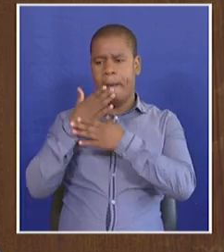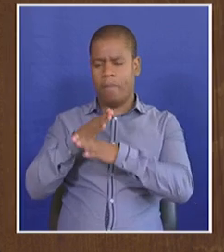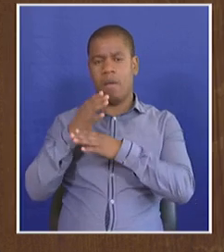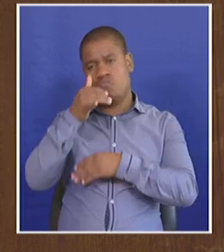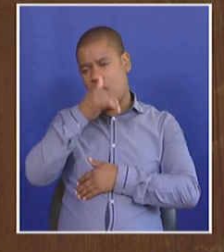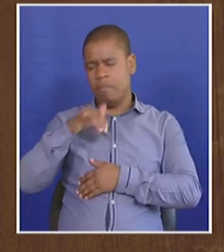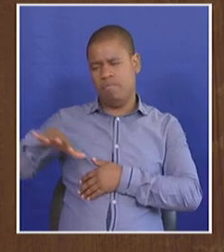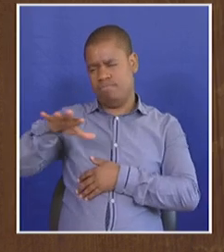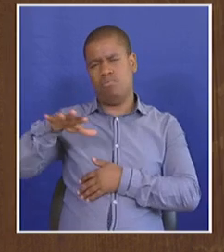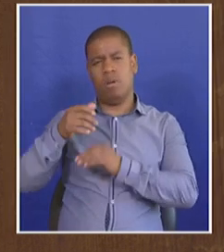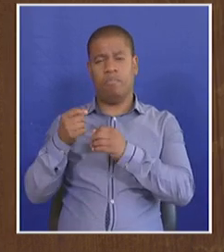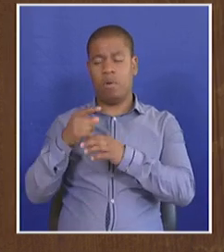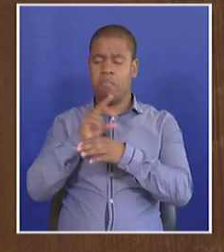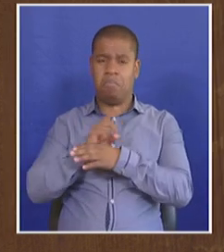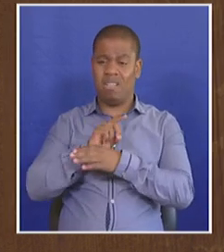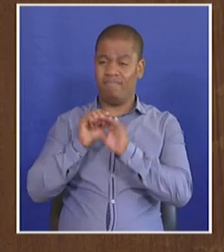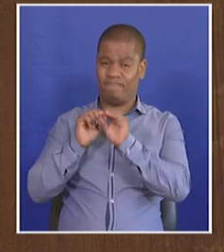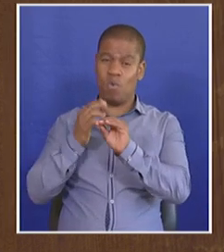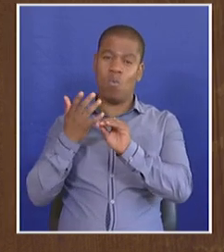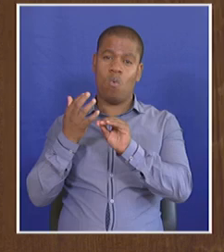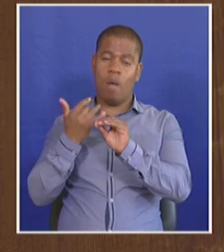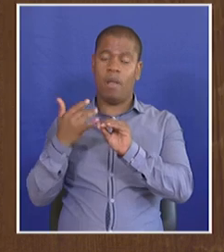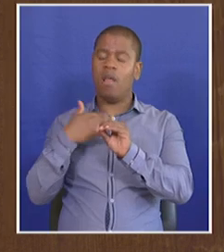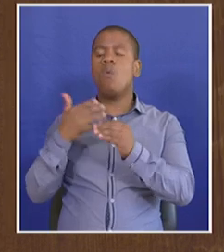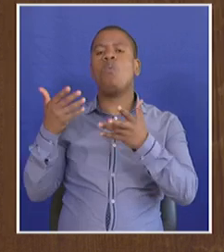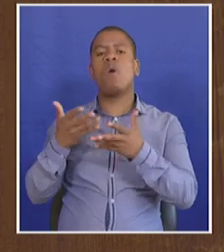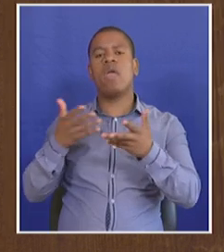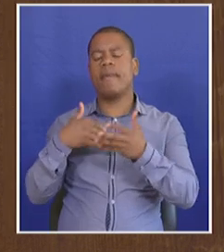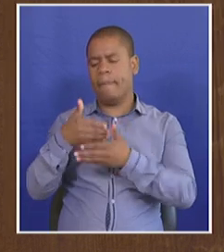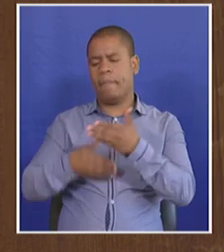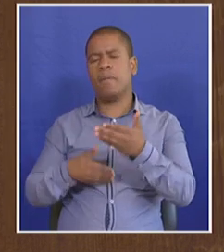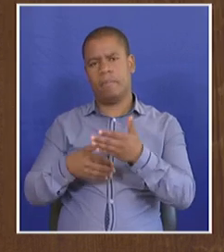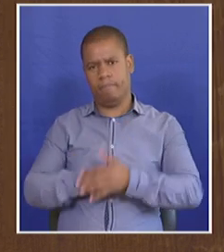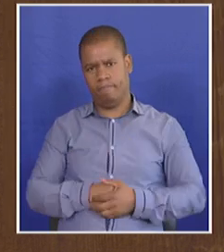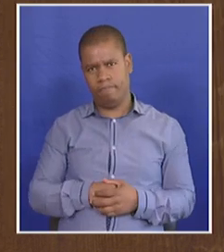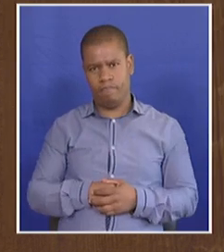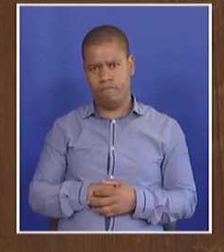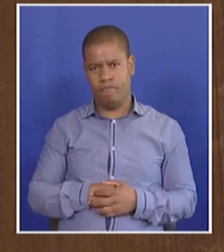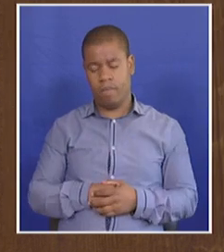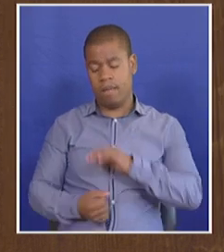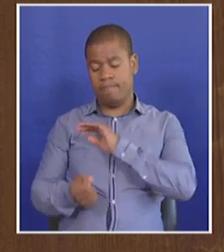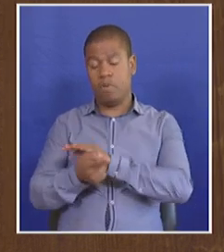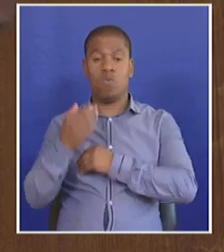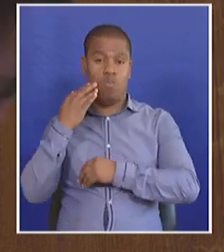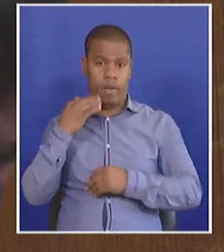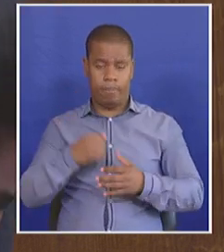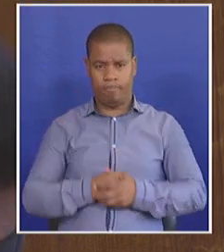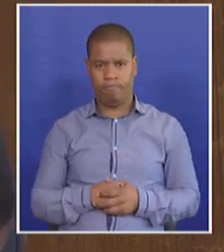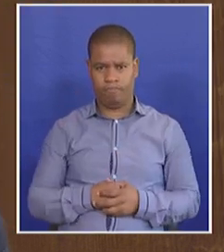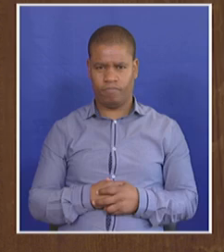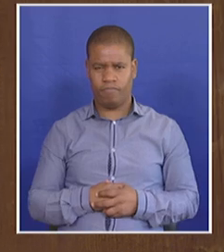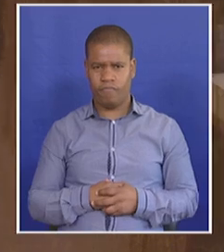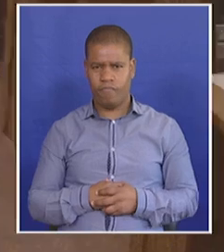in those areas. What plans do you have? Where is it, this urbanization? Where is it taking place? Thank you, Chair. Honorable